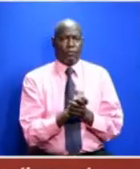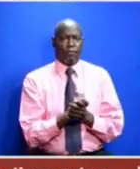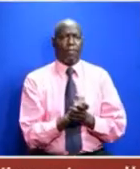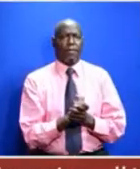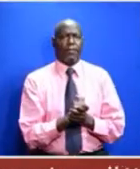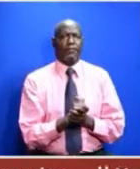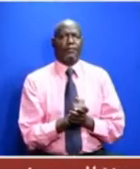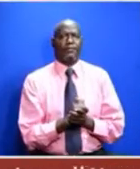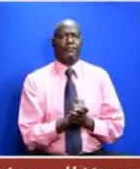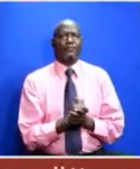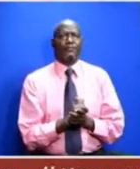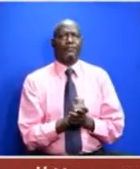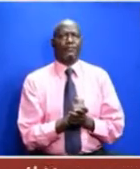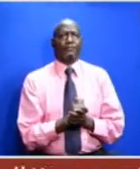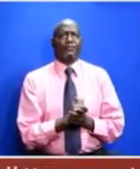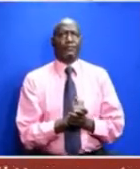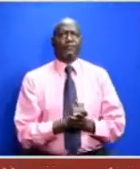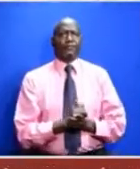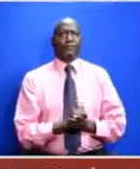report.